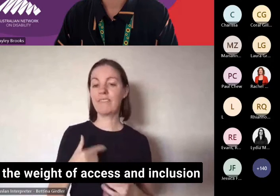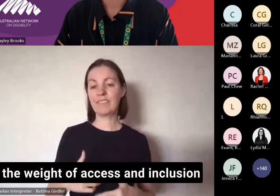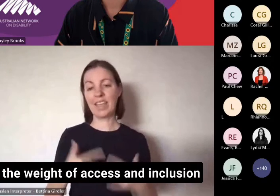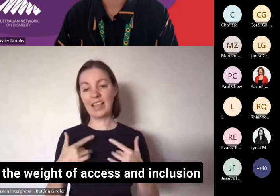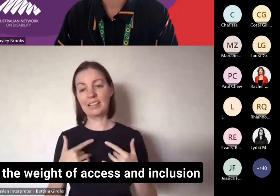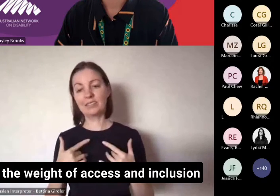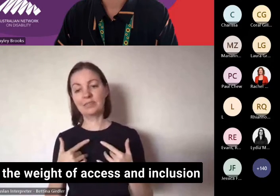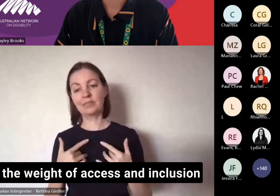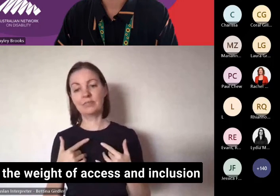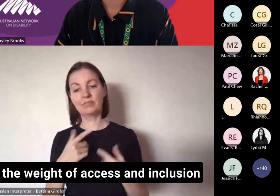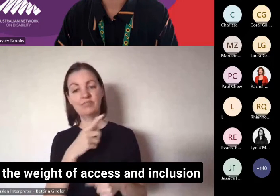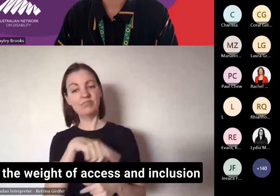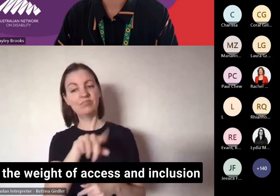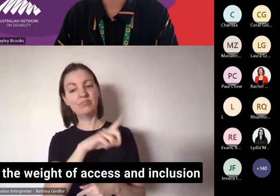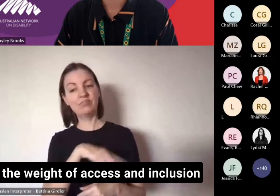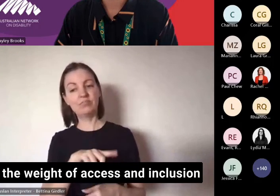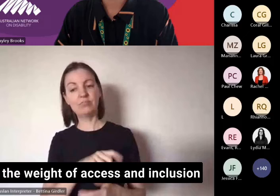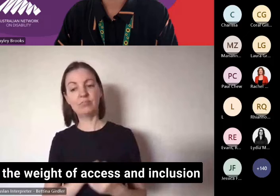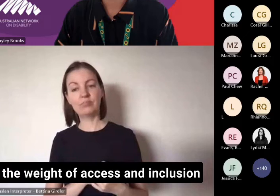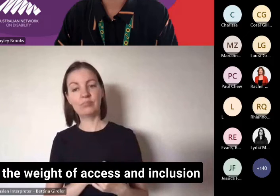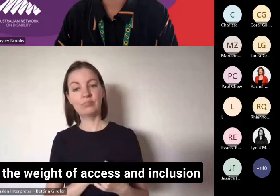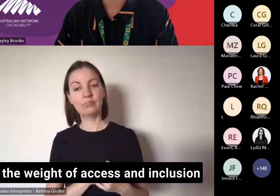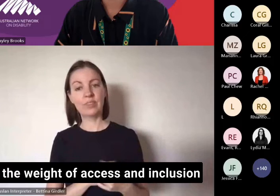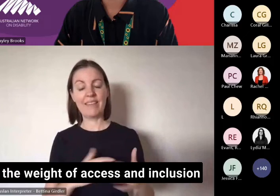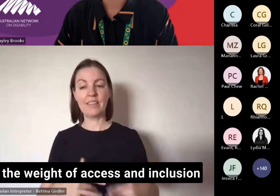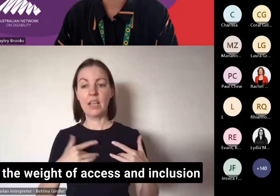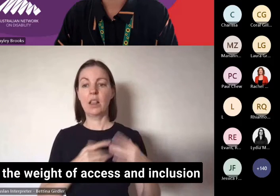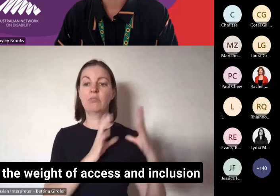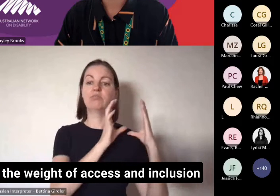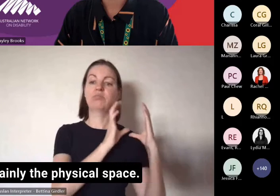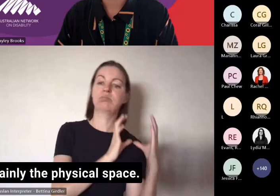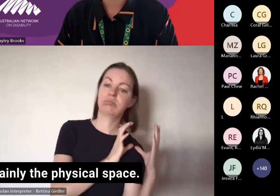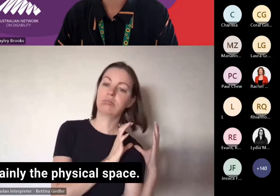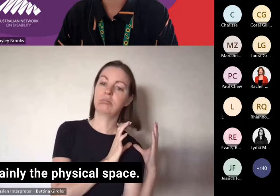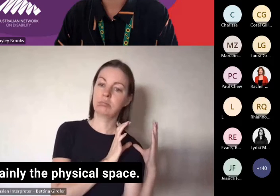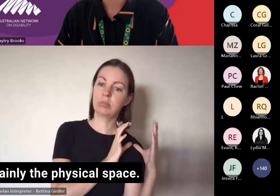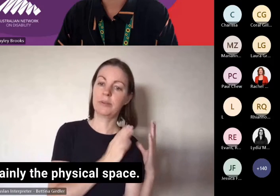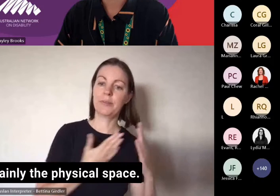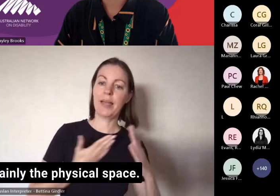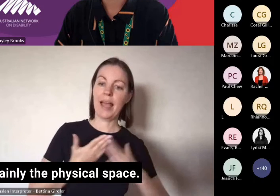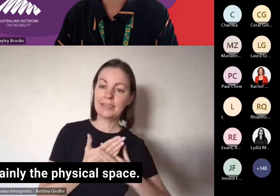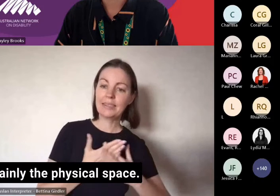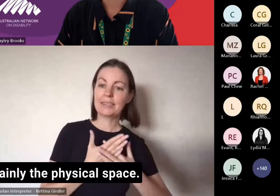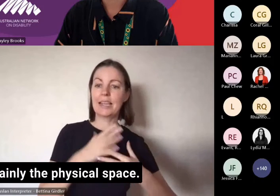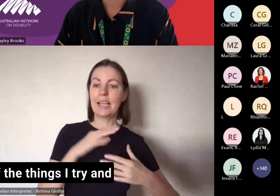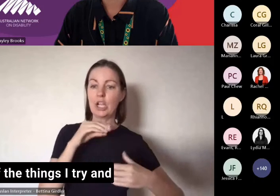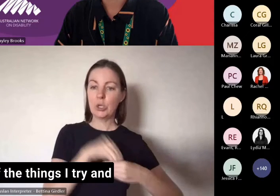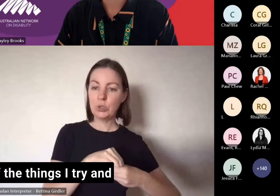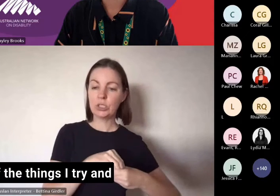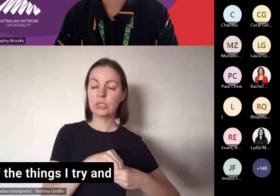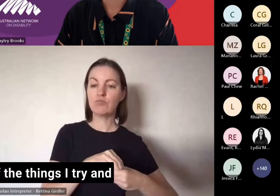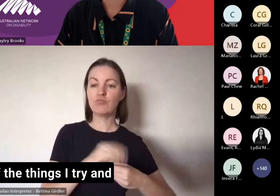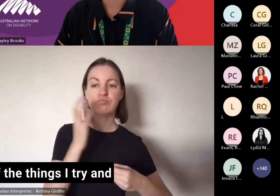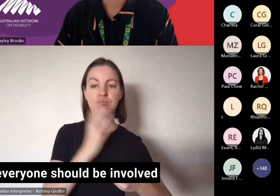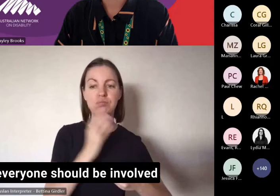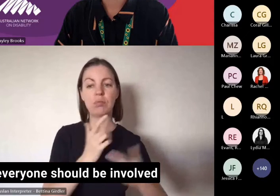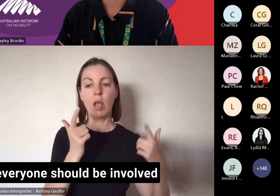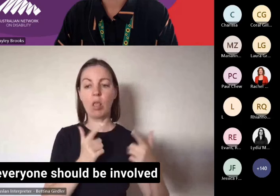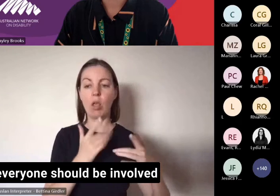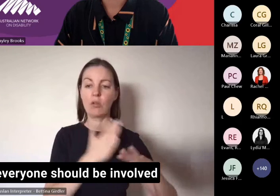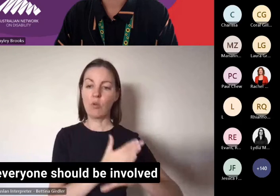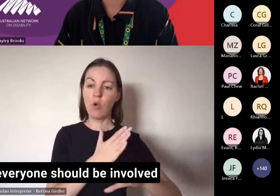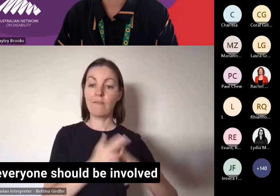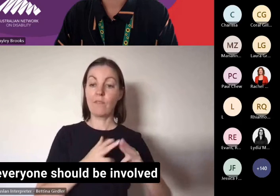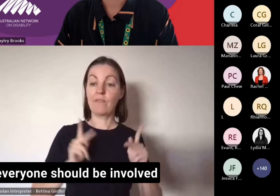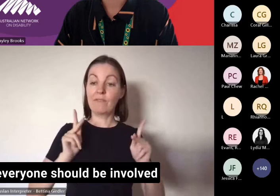management and facility managers feel the weight of access and inclusion in terms of certainly the physical space. And one of the things I try and get across